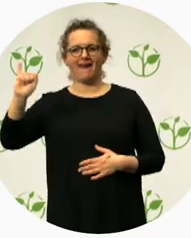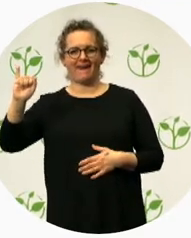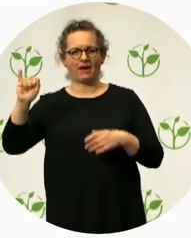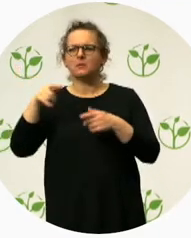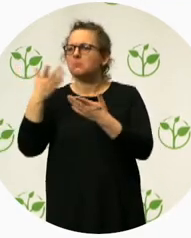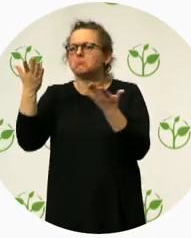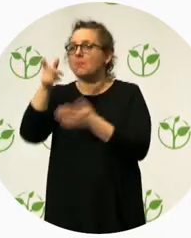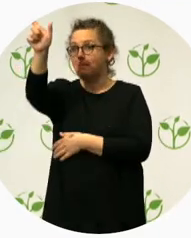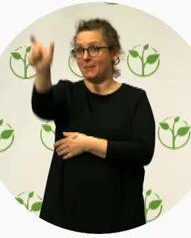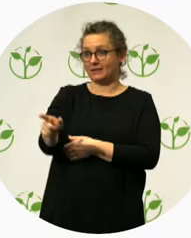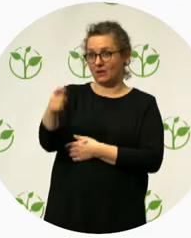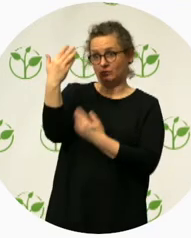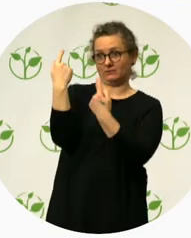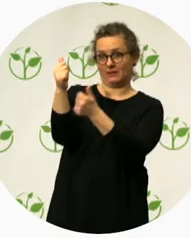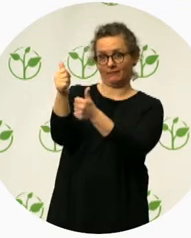42!